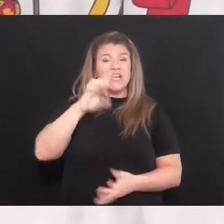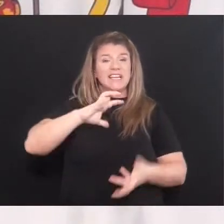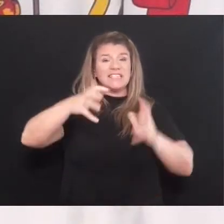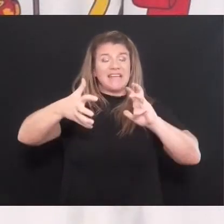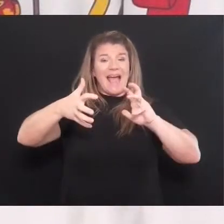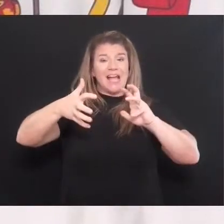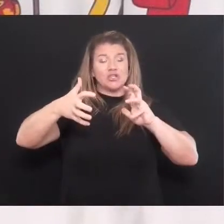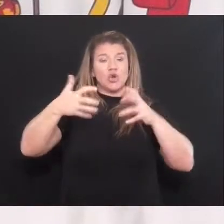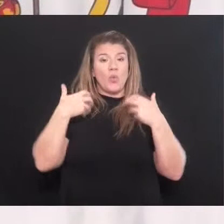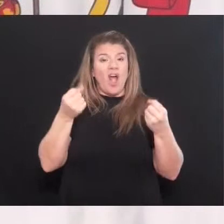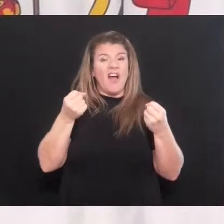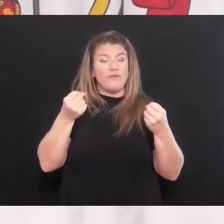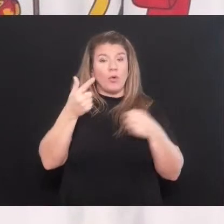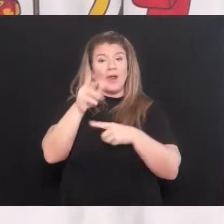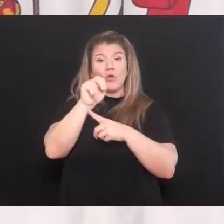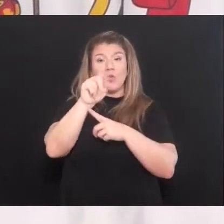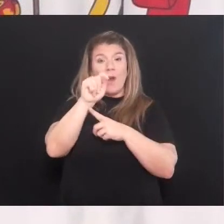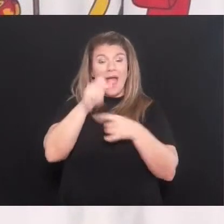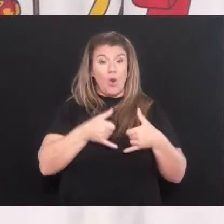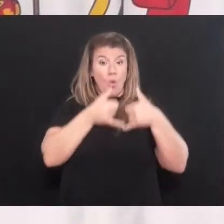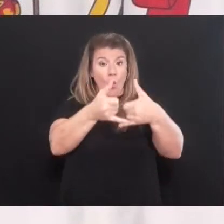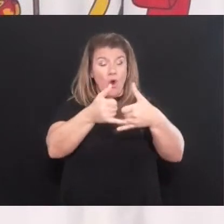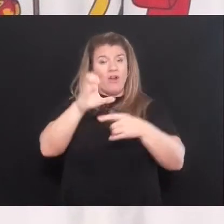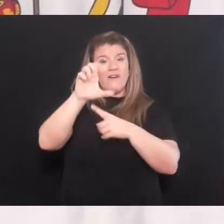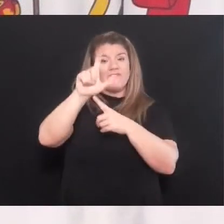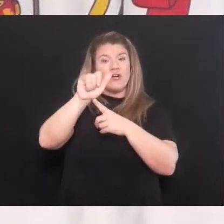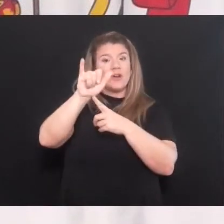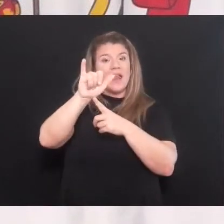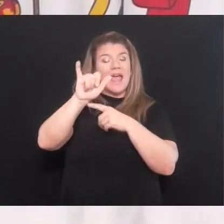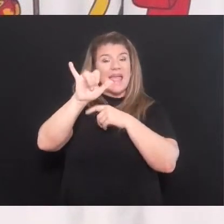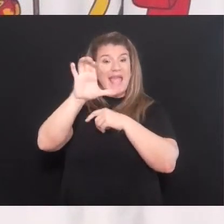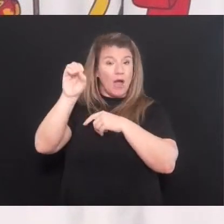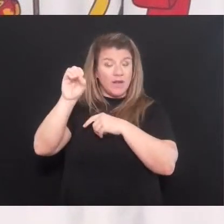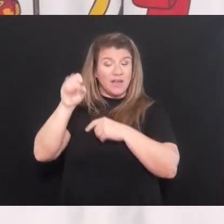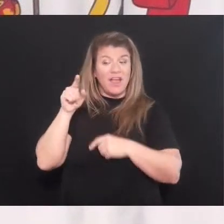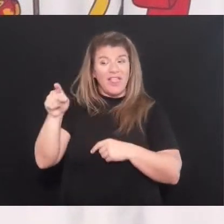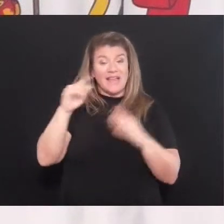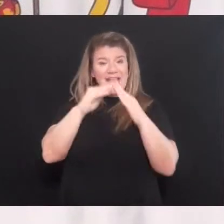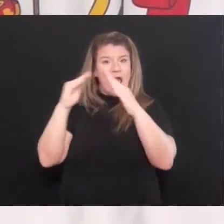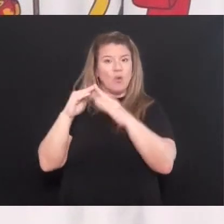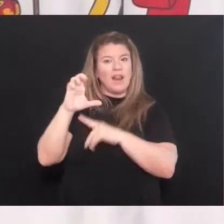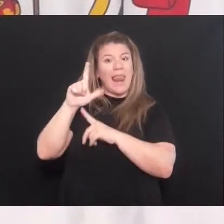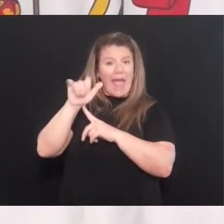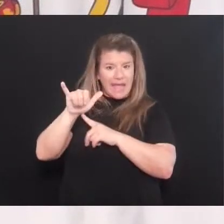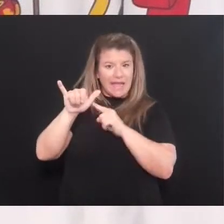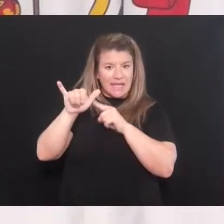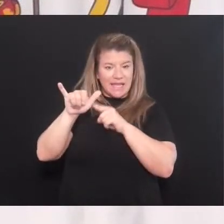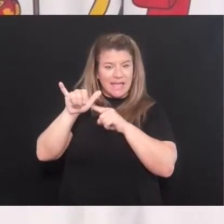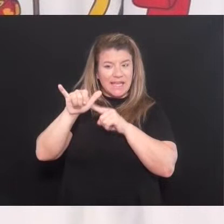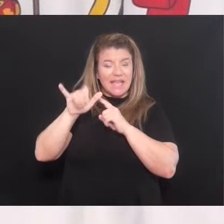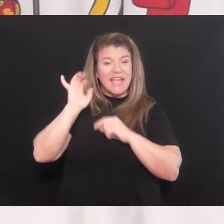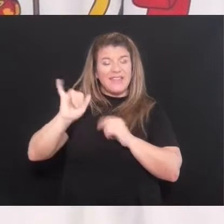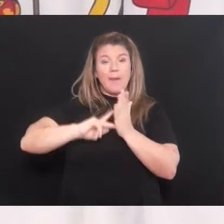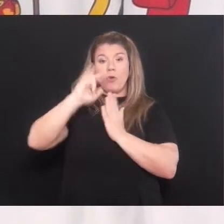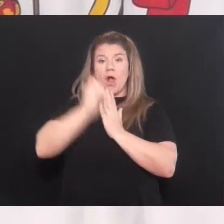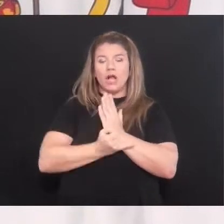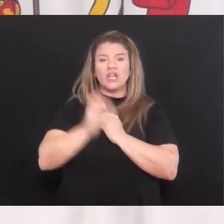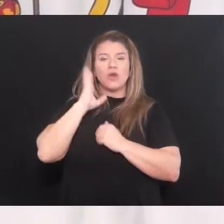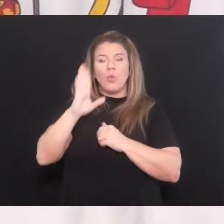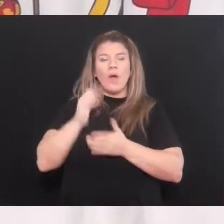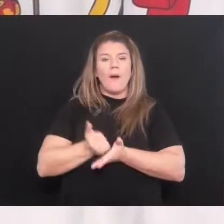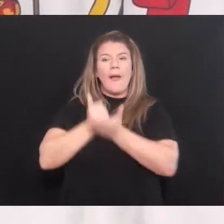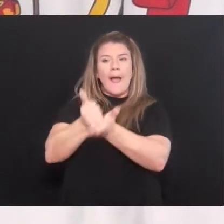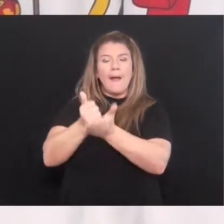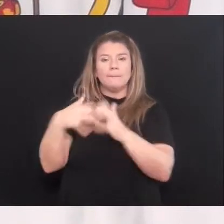Recovery Grant Award, and it's going to Clay County, to the town of Clay. This project will